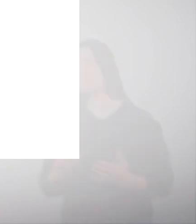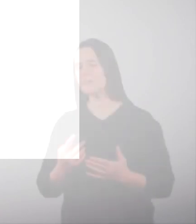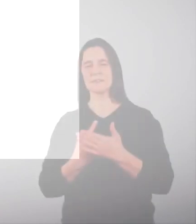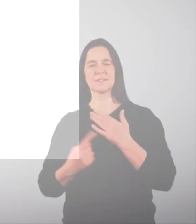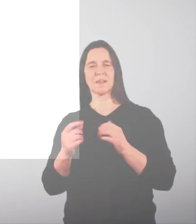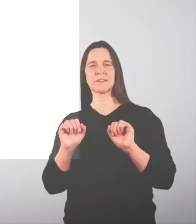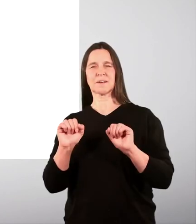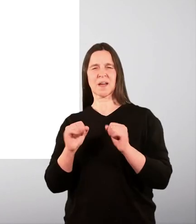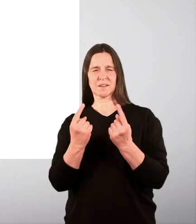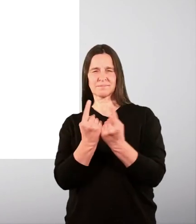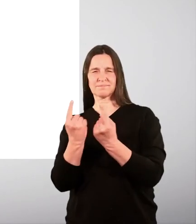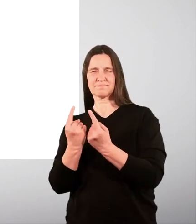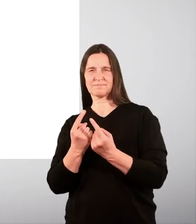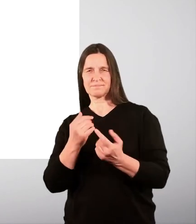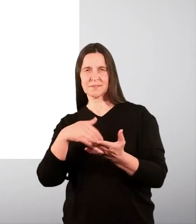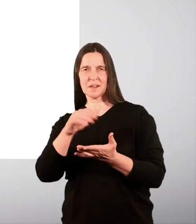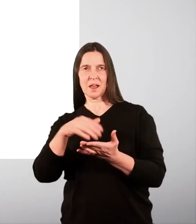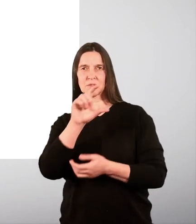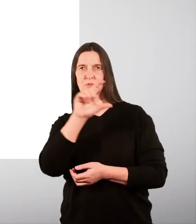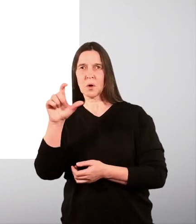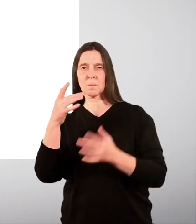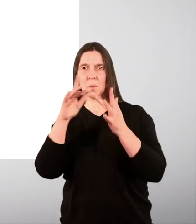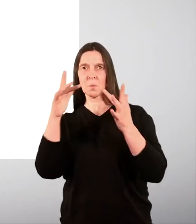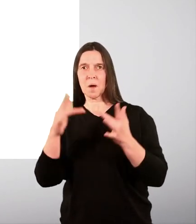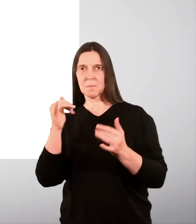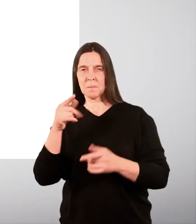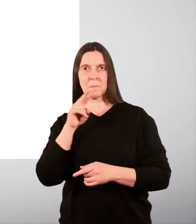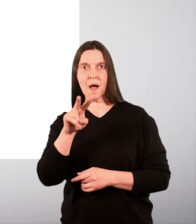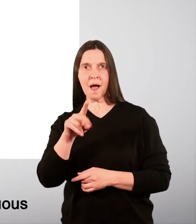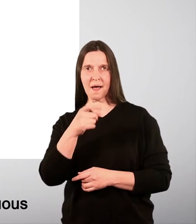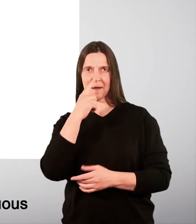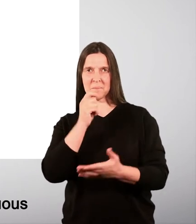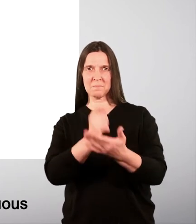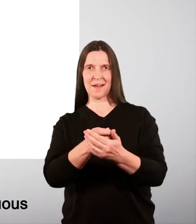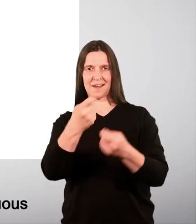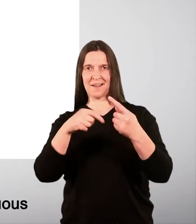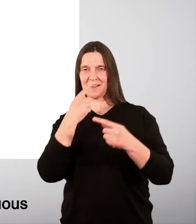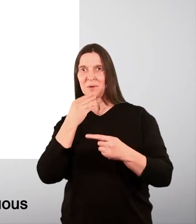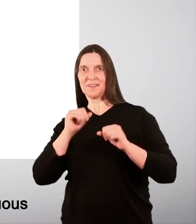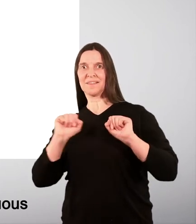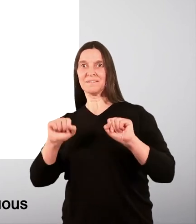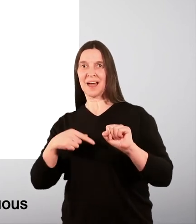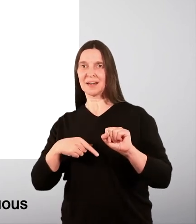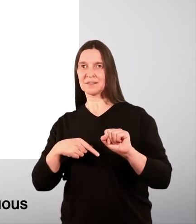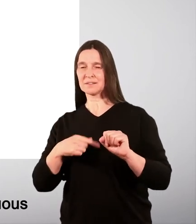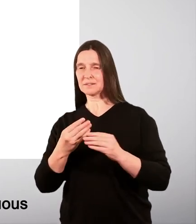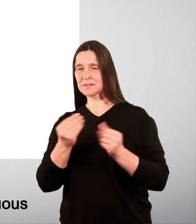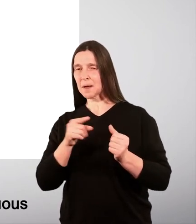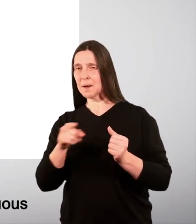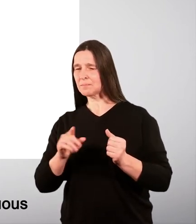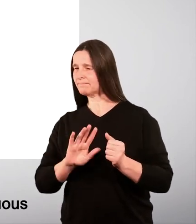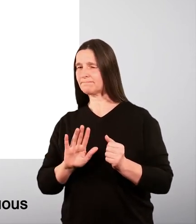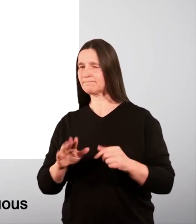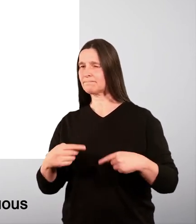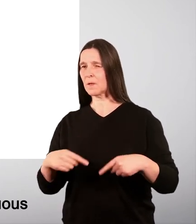Similarly, there are many items for sale in the UK which are marketed as self-defense accessories. Please be aware that these